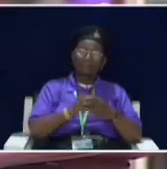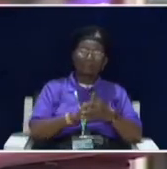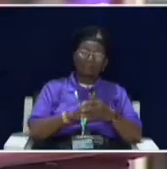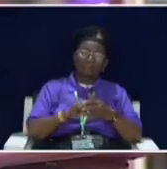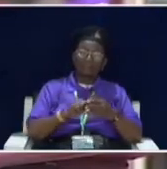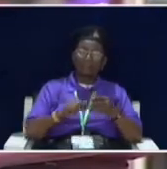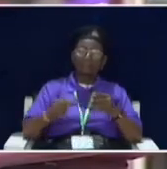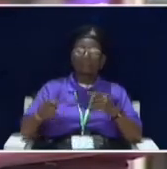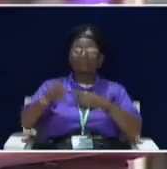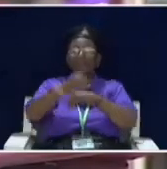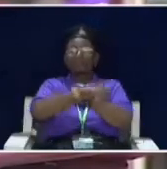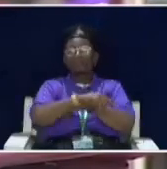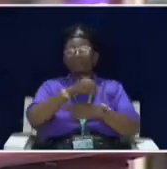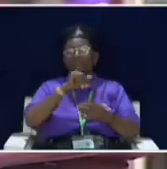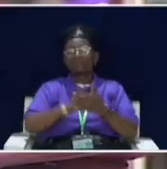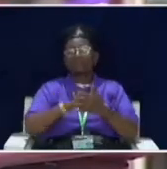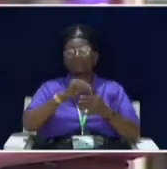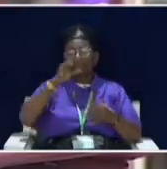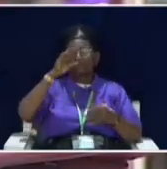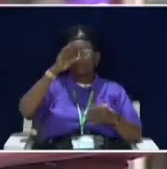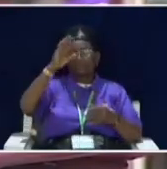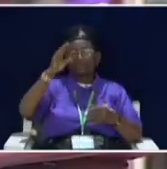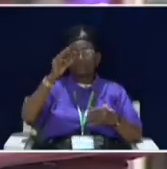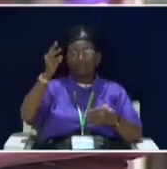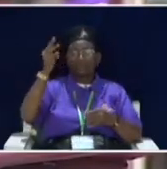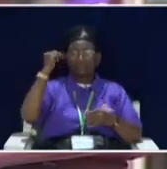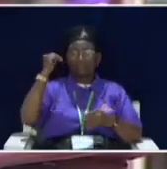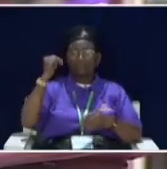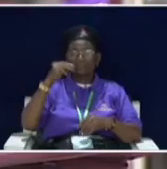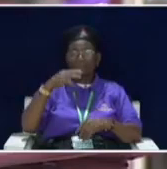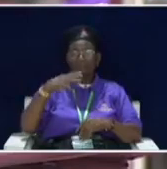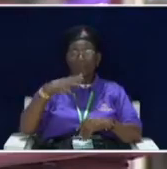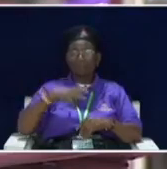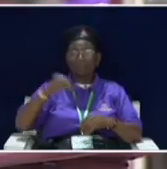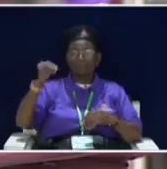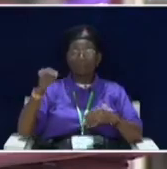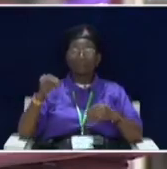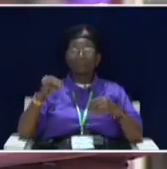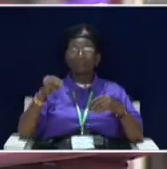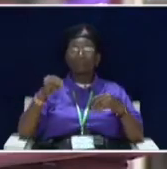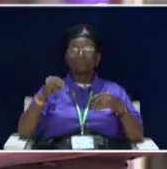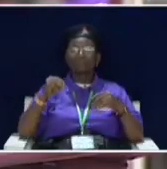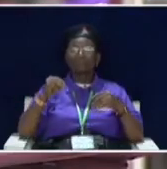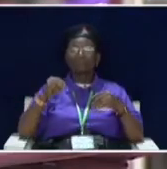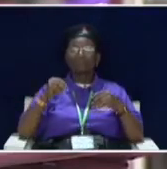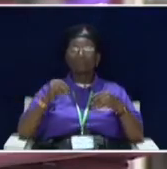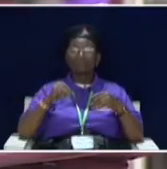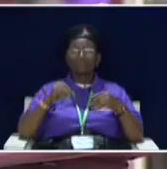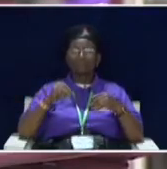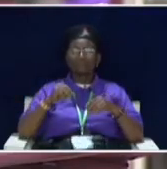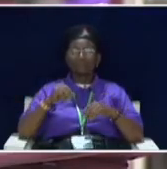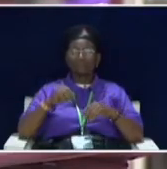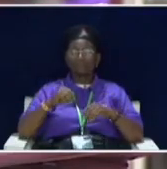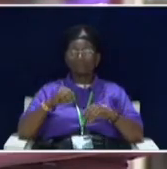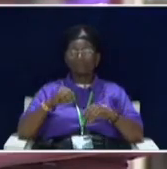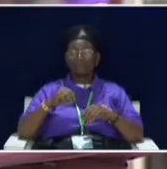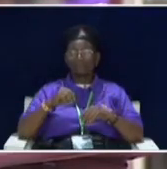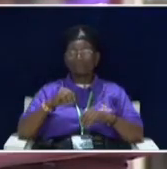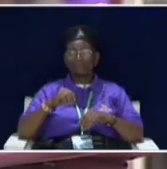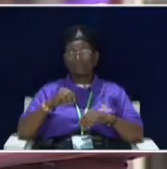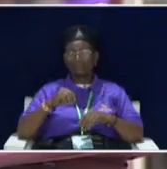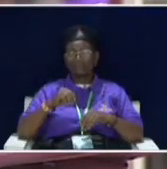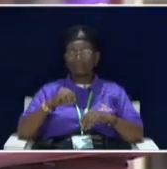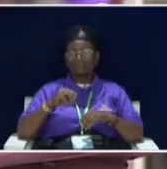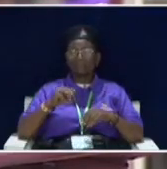man was healed. Lọjọ yẹn gangan ni ọkùnrin náà rí ìwòsàn rẹ gbà. In Mark